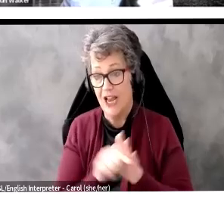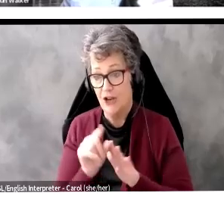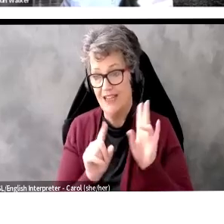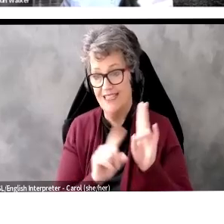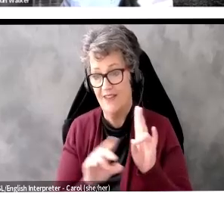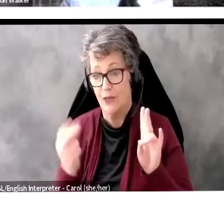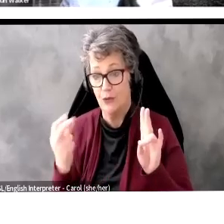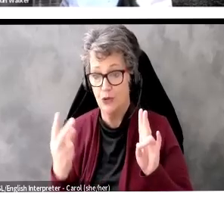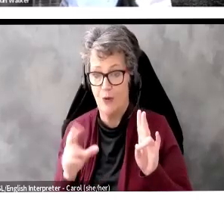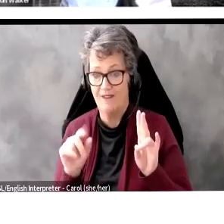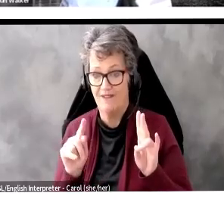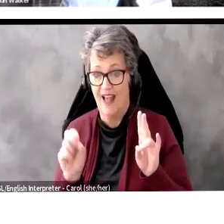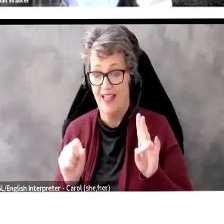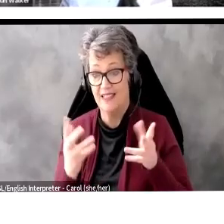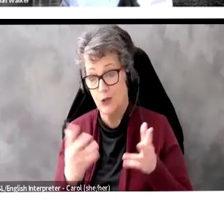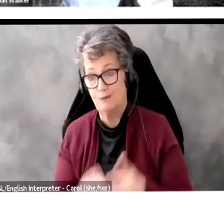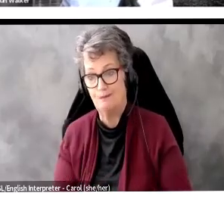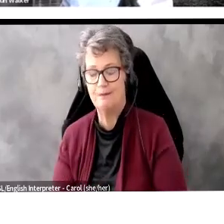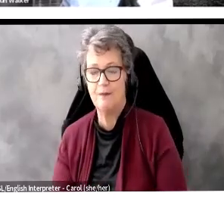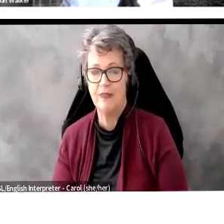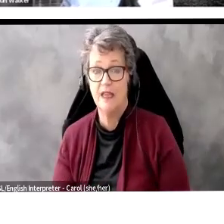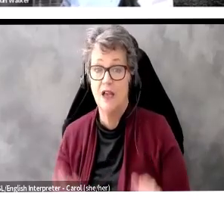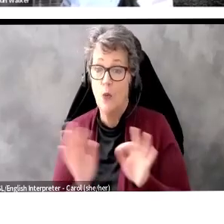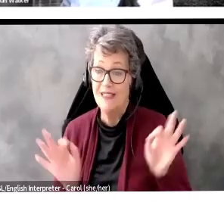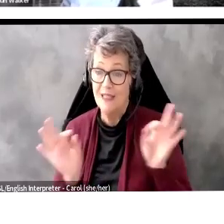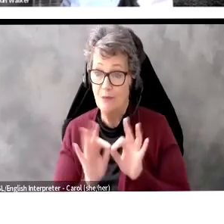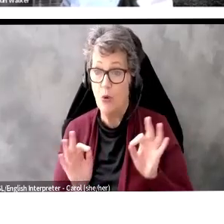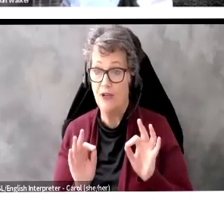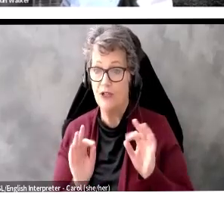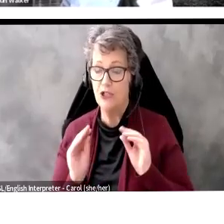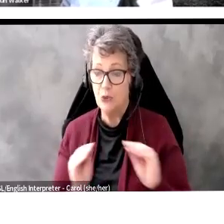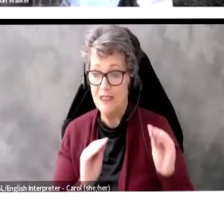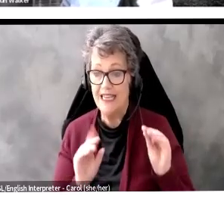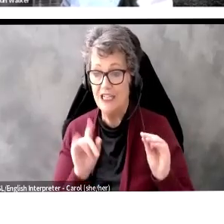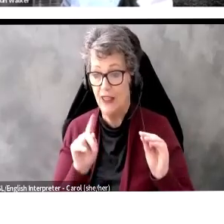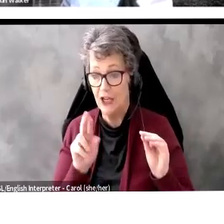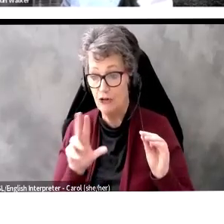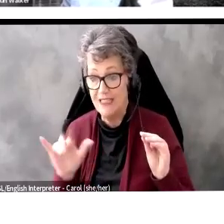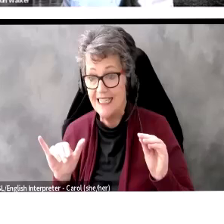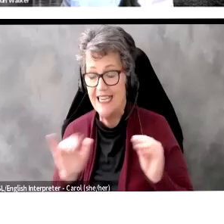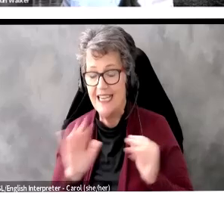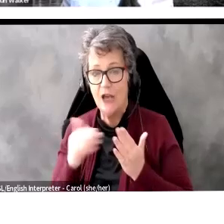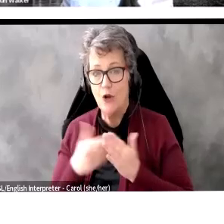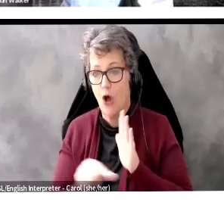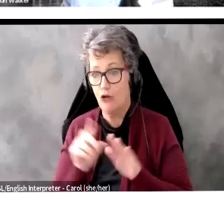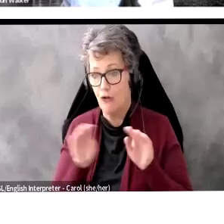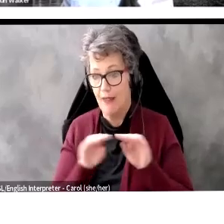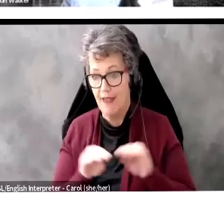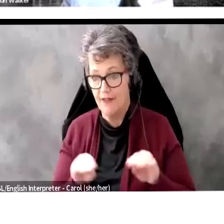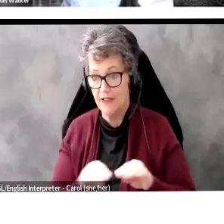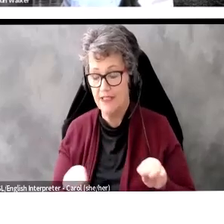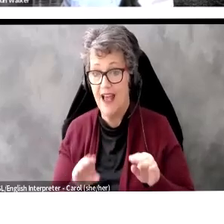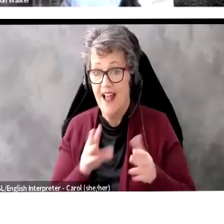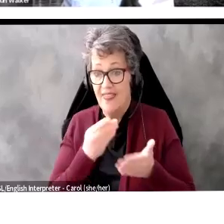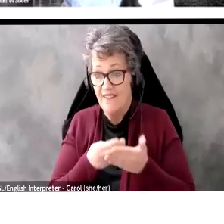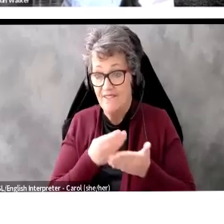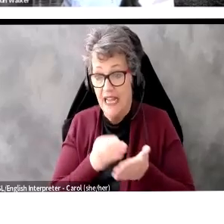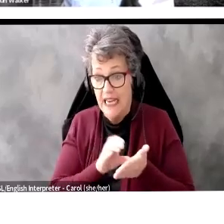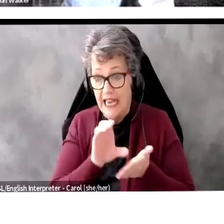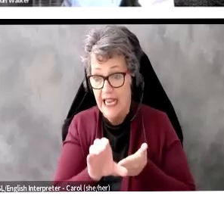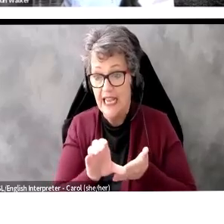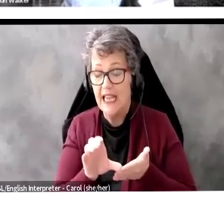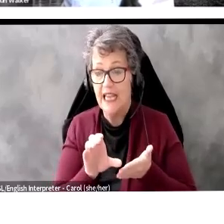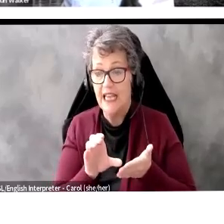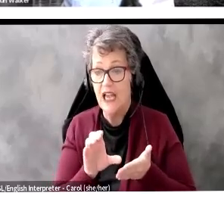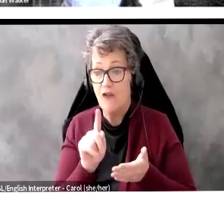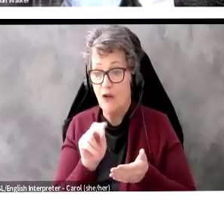12 files. While it's important to teach literacy in all grade levels, the funding for